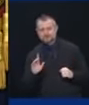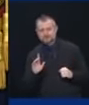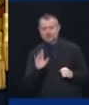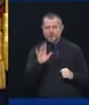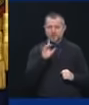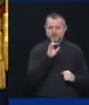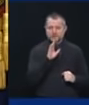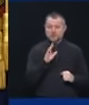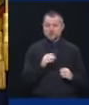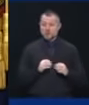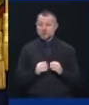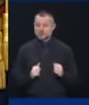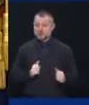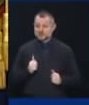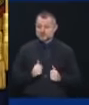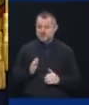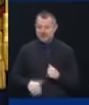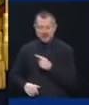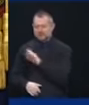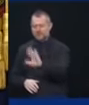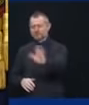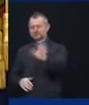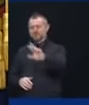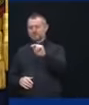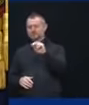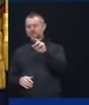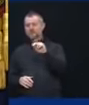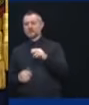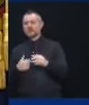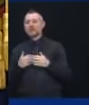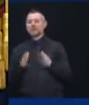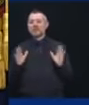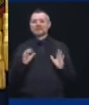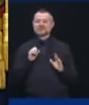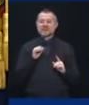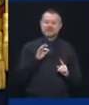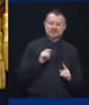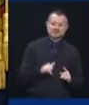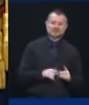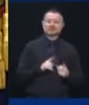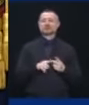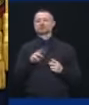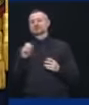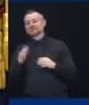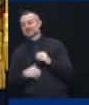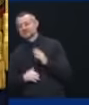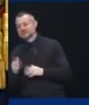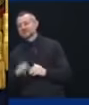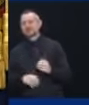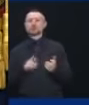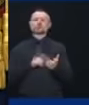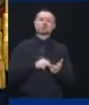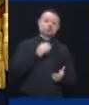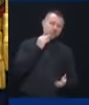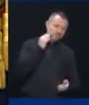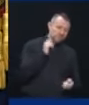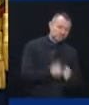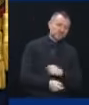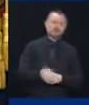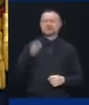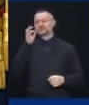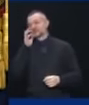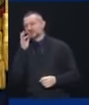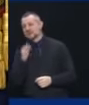safety, nursing homes, cannabis, and then we try to compromise the entire